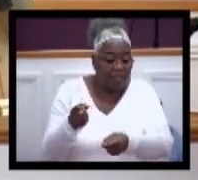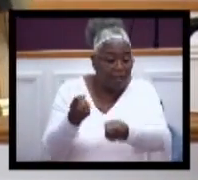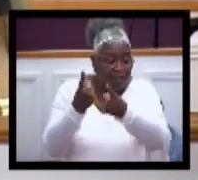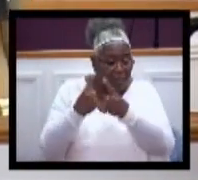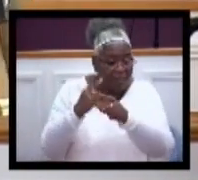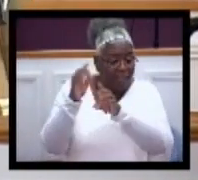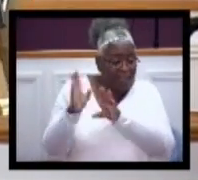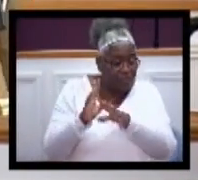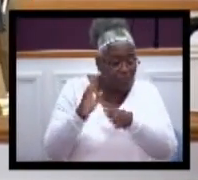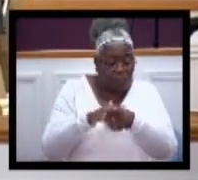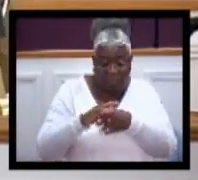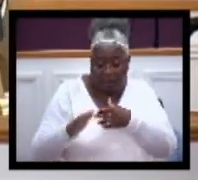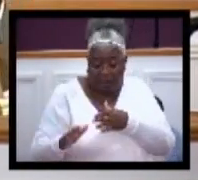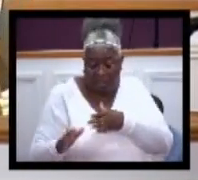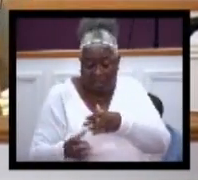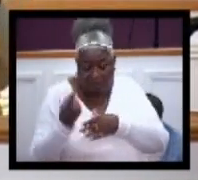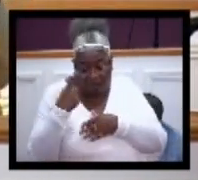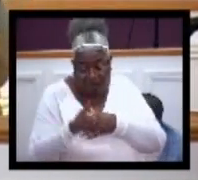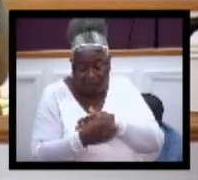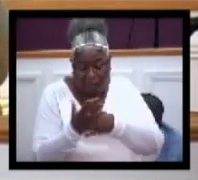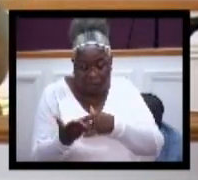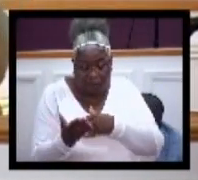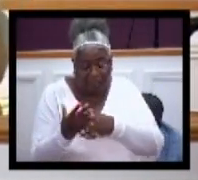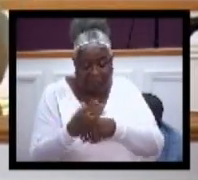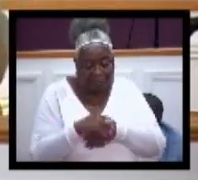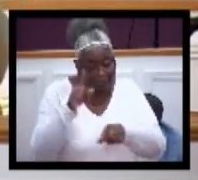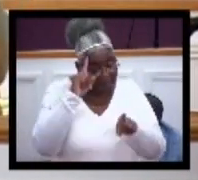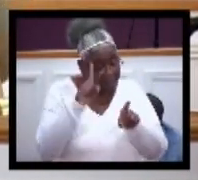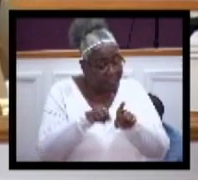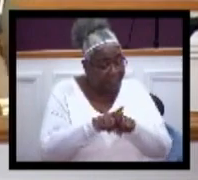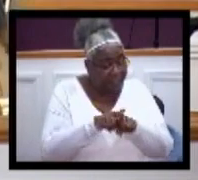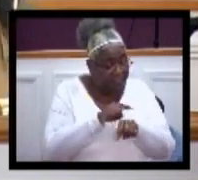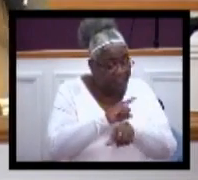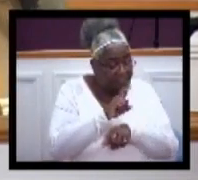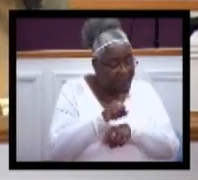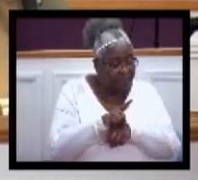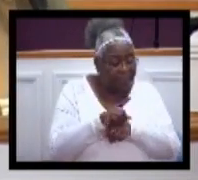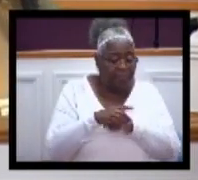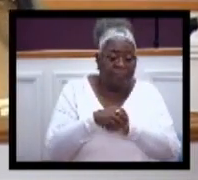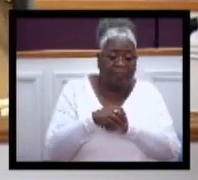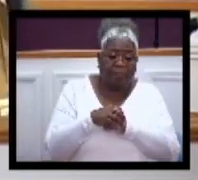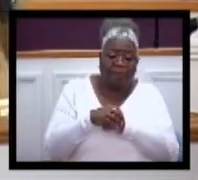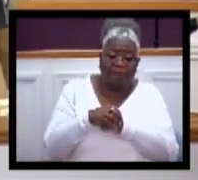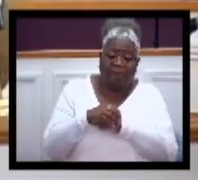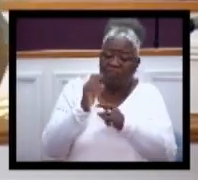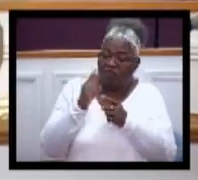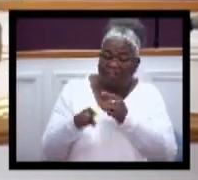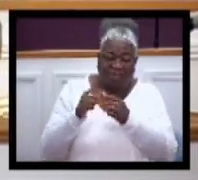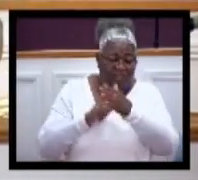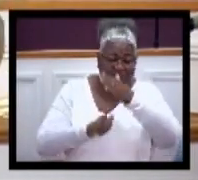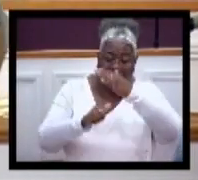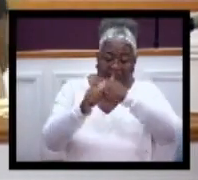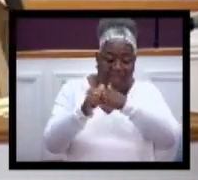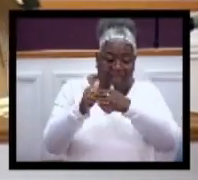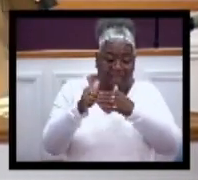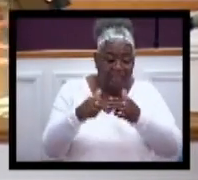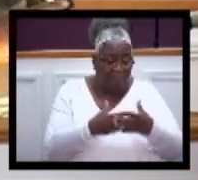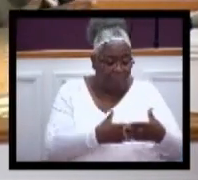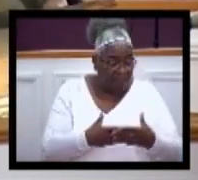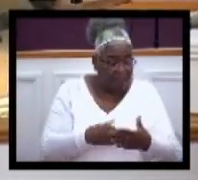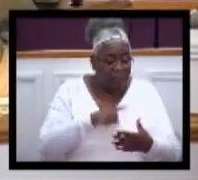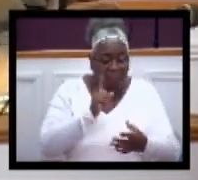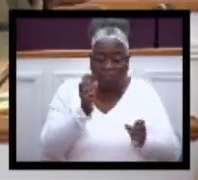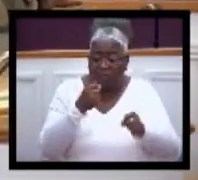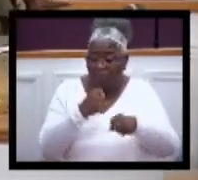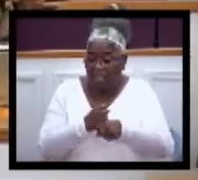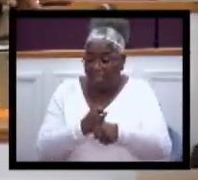and do the rest for you. Are y'all with me so far? She couldn't hide the baby no longer, so she